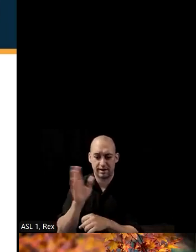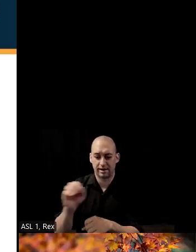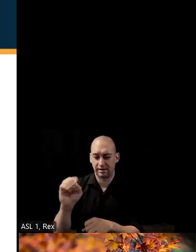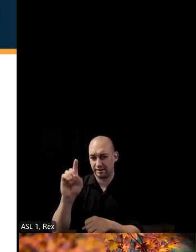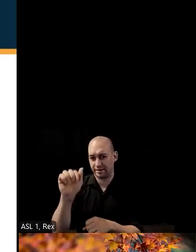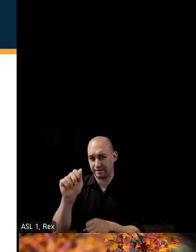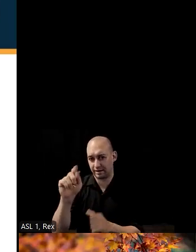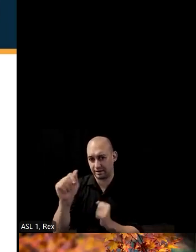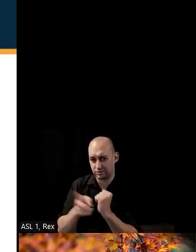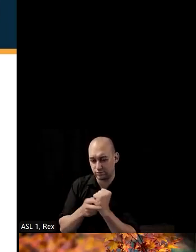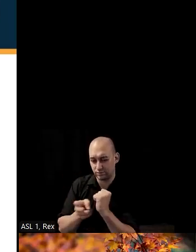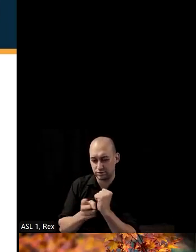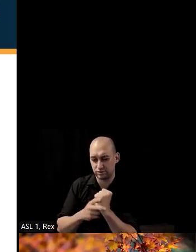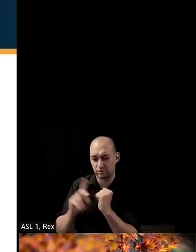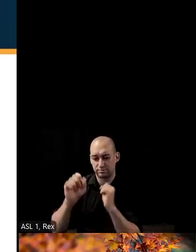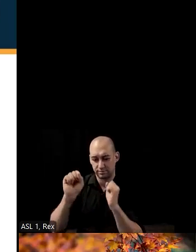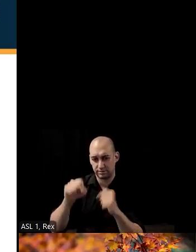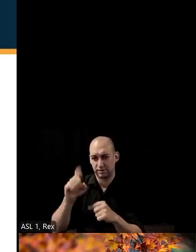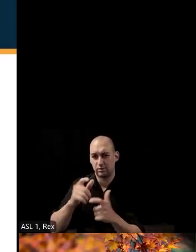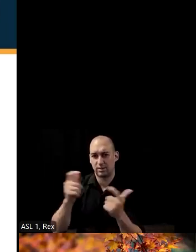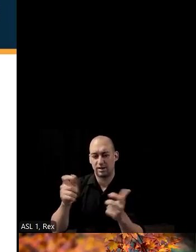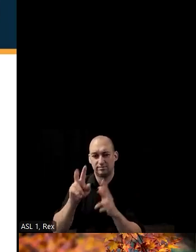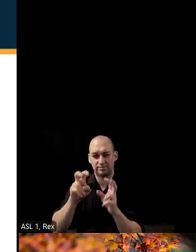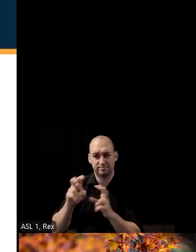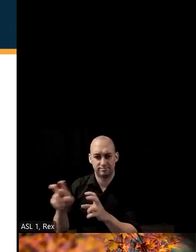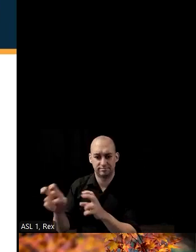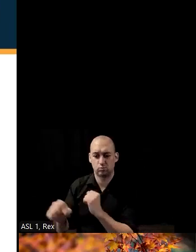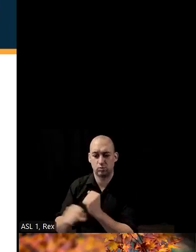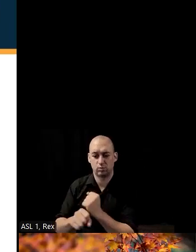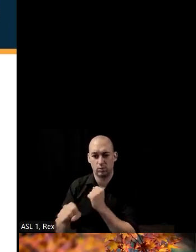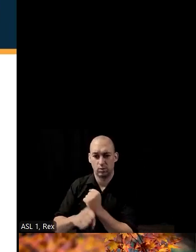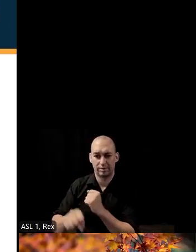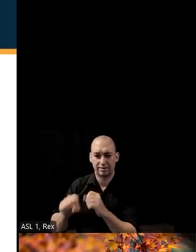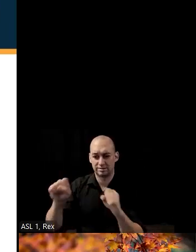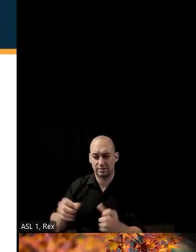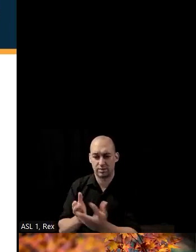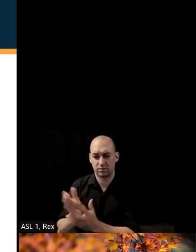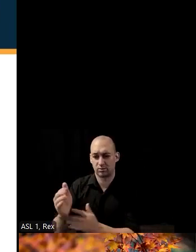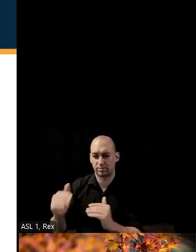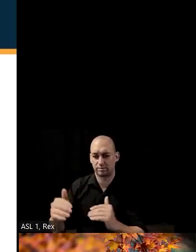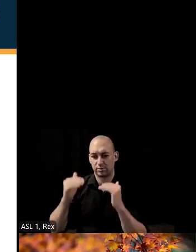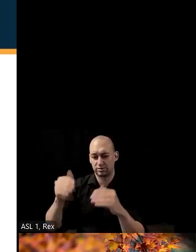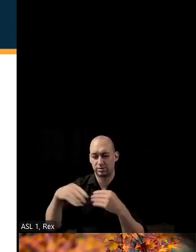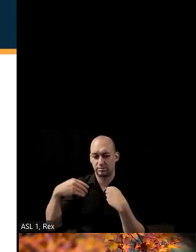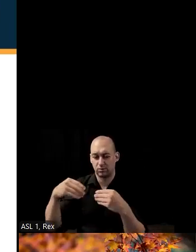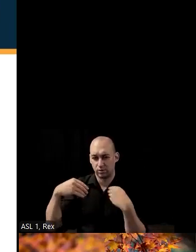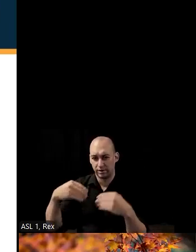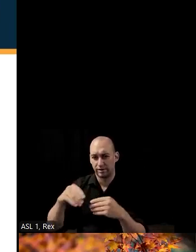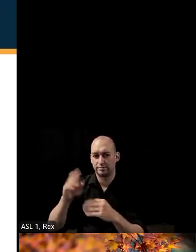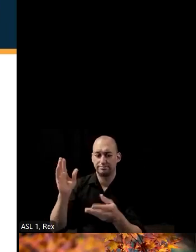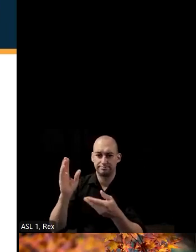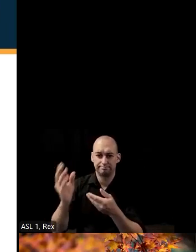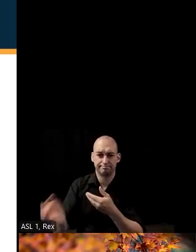analytics. In addition to that, we would look to promote the system through enhanced marketing and outreach, and then build out other components of the